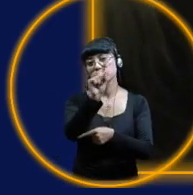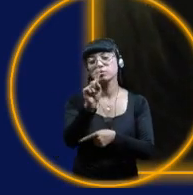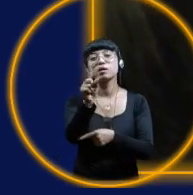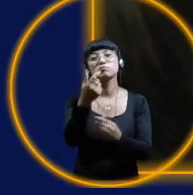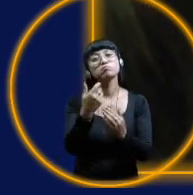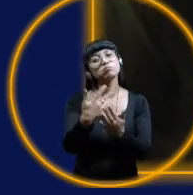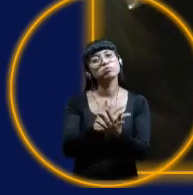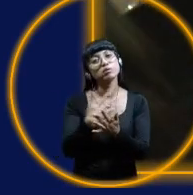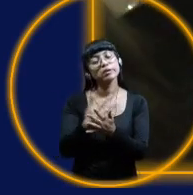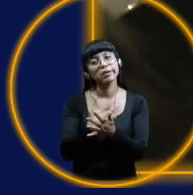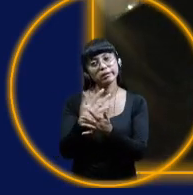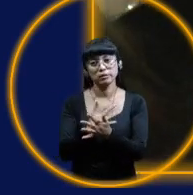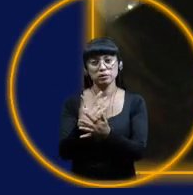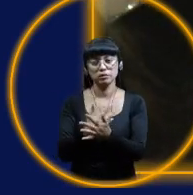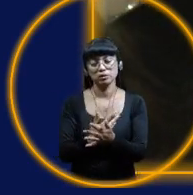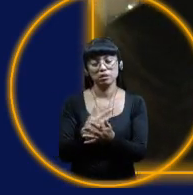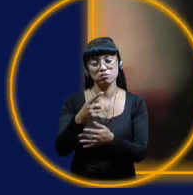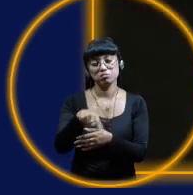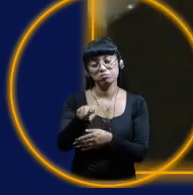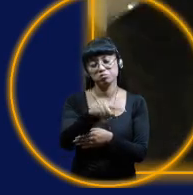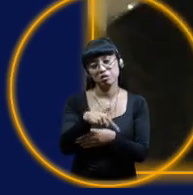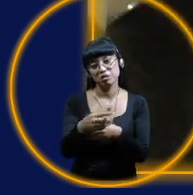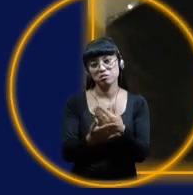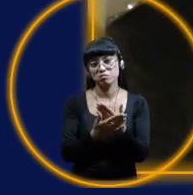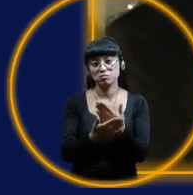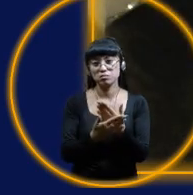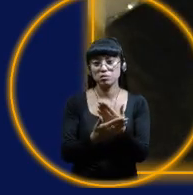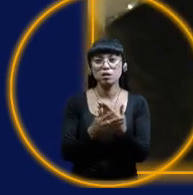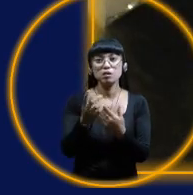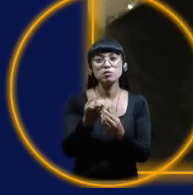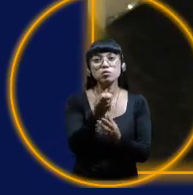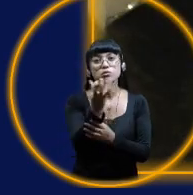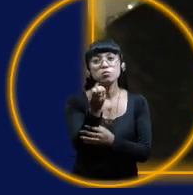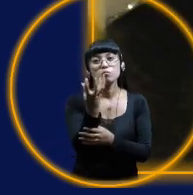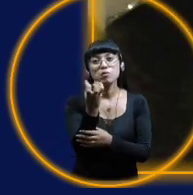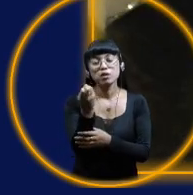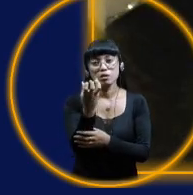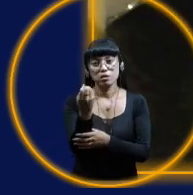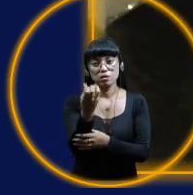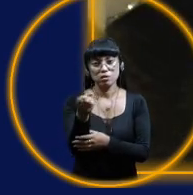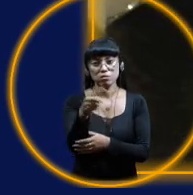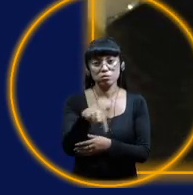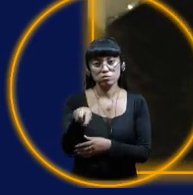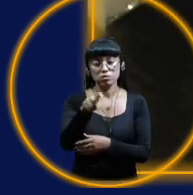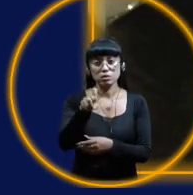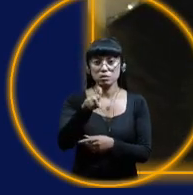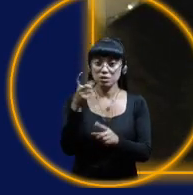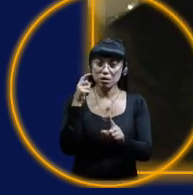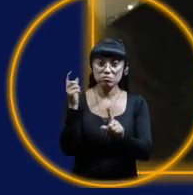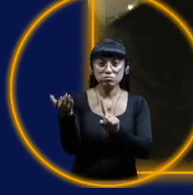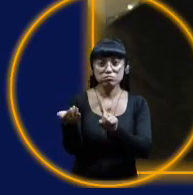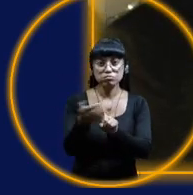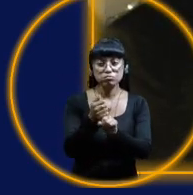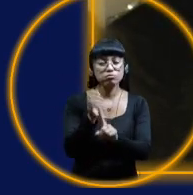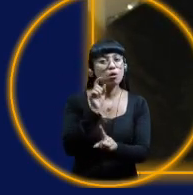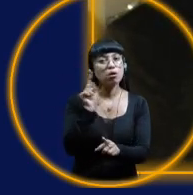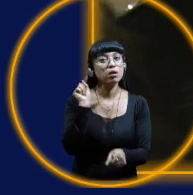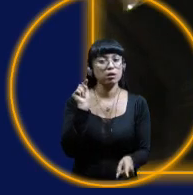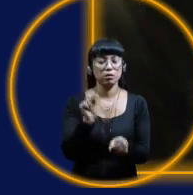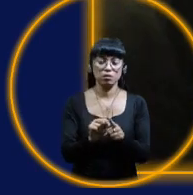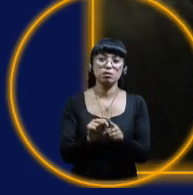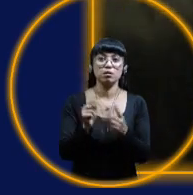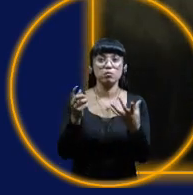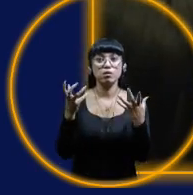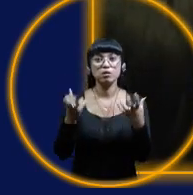the like the numbers that you need to reach to see if you are like doing well in